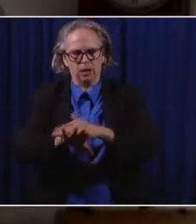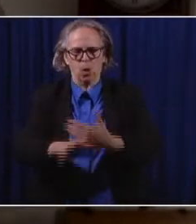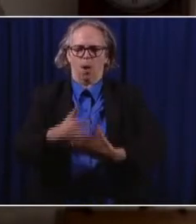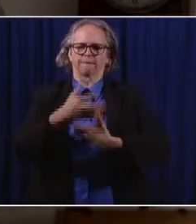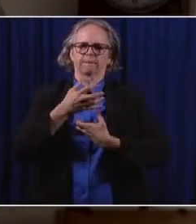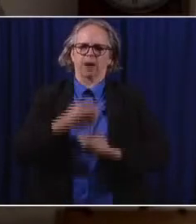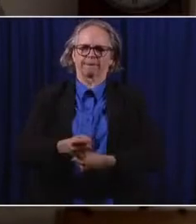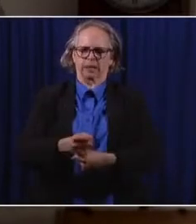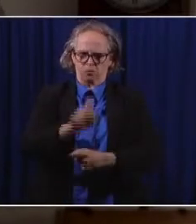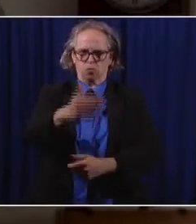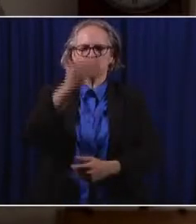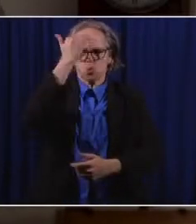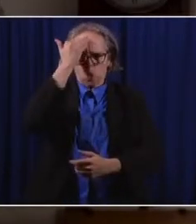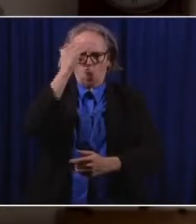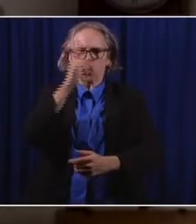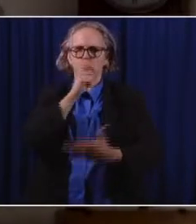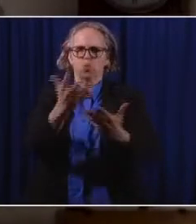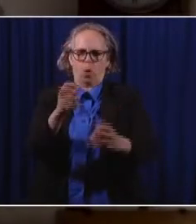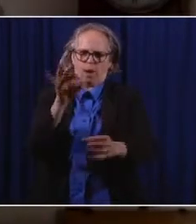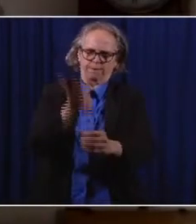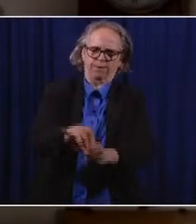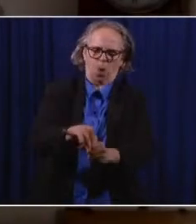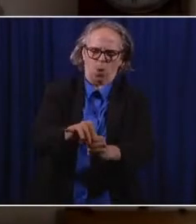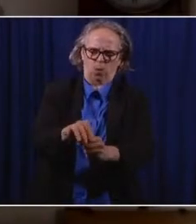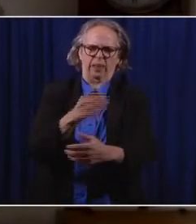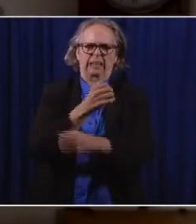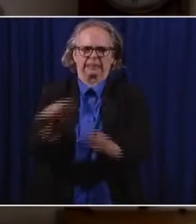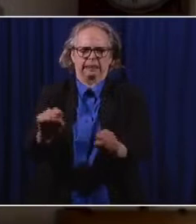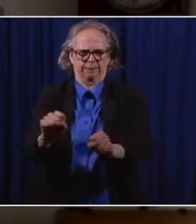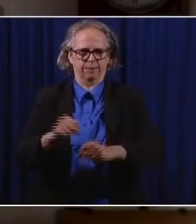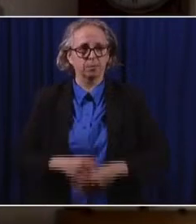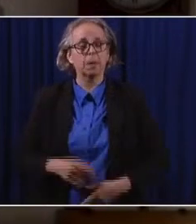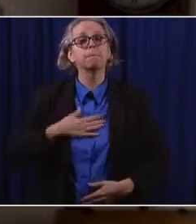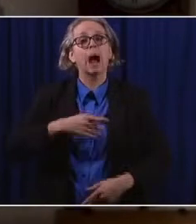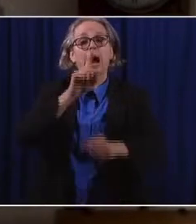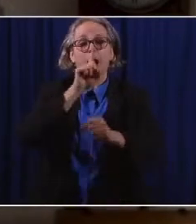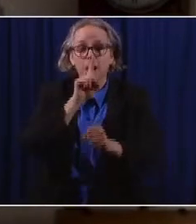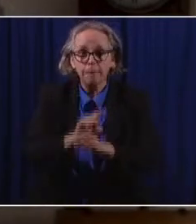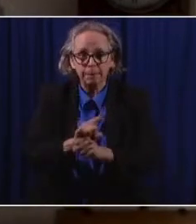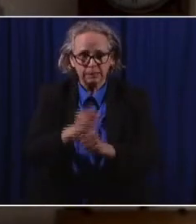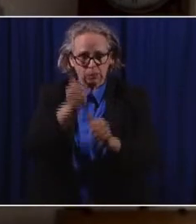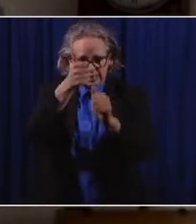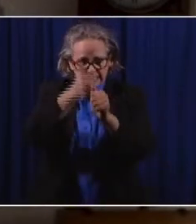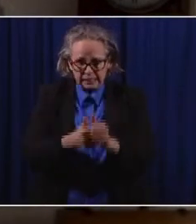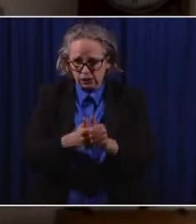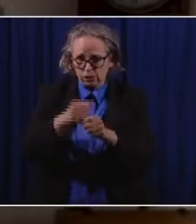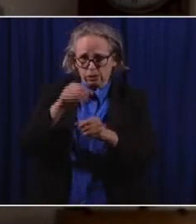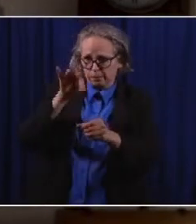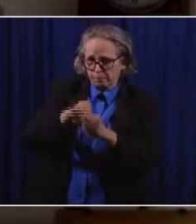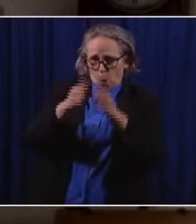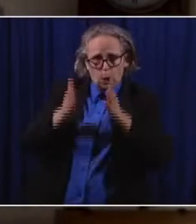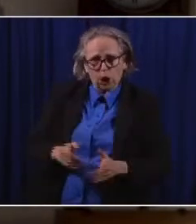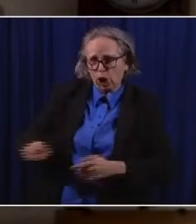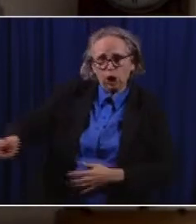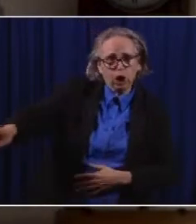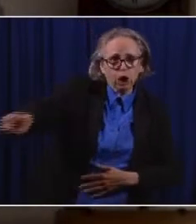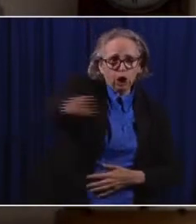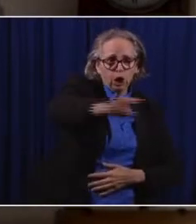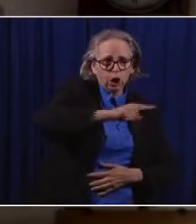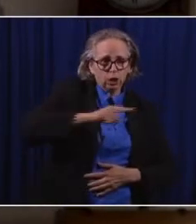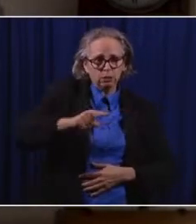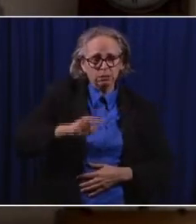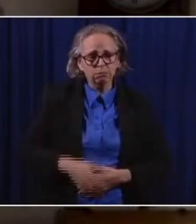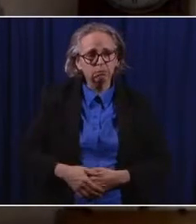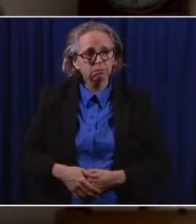My commitment to every Ohio voter is this: we will not tolerate any interference in this